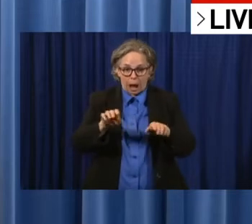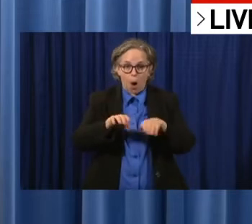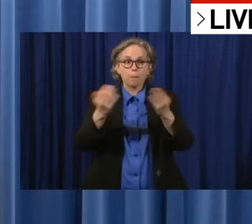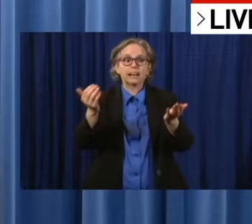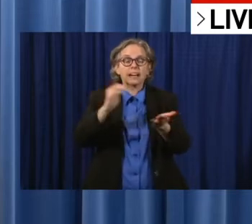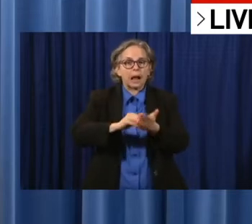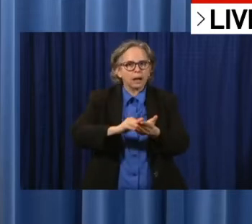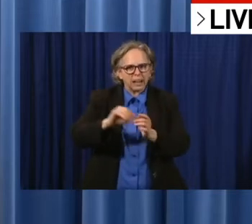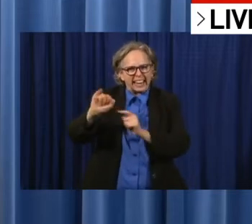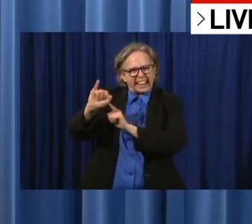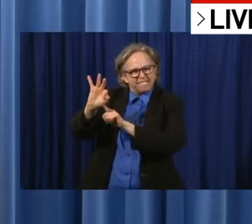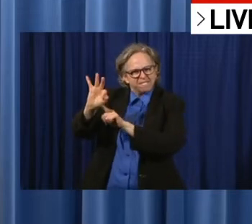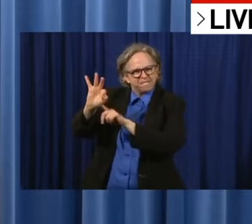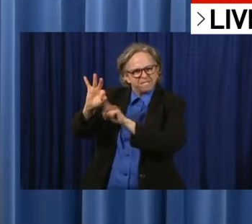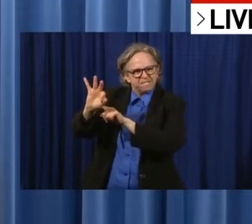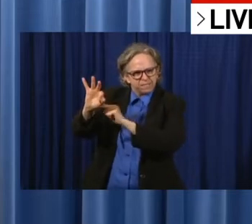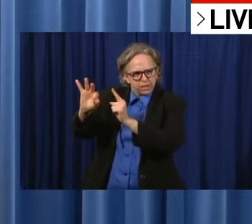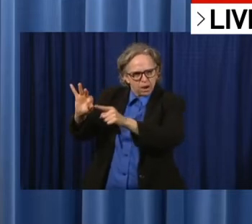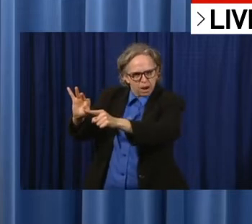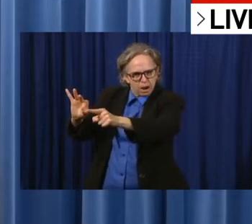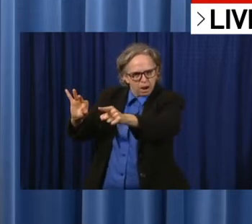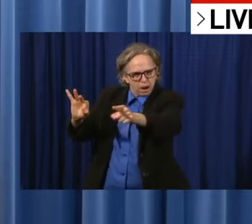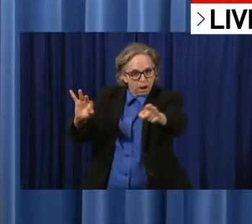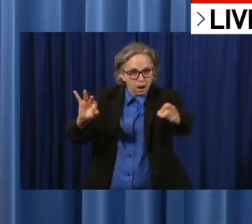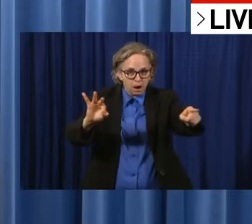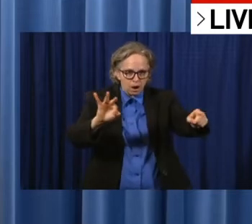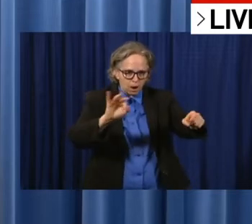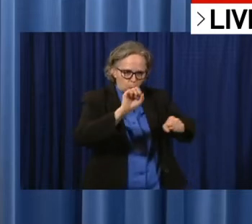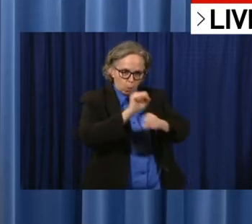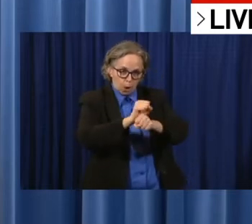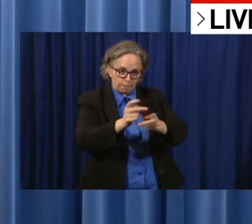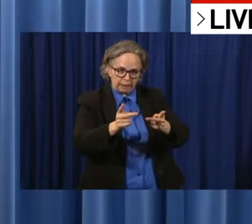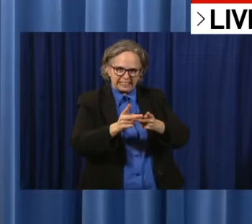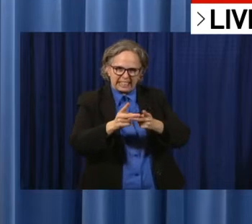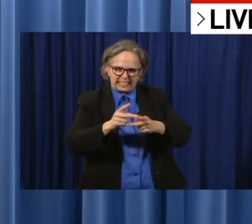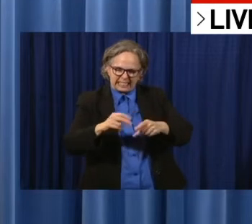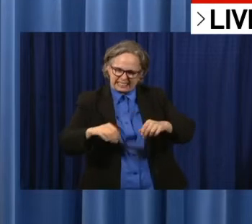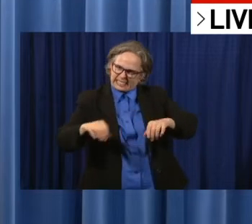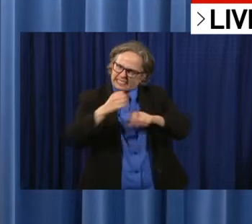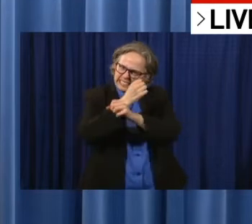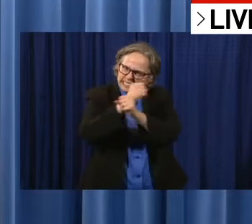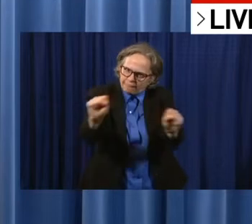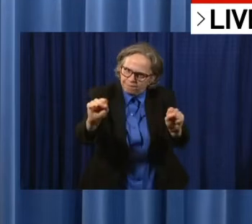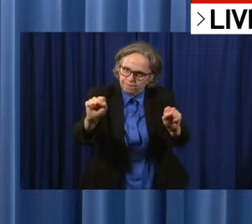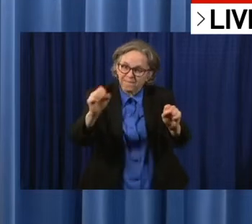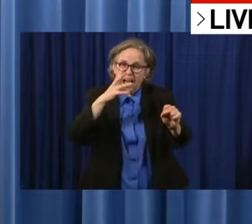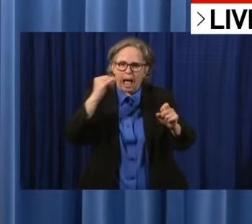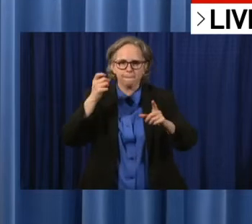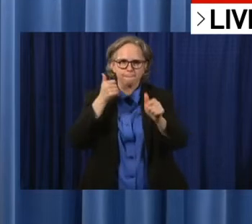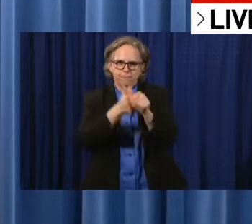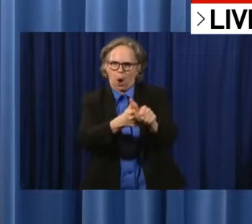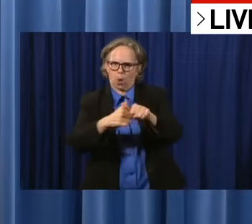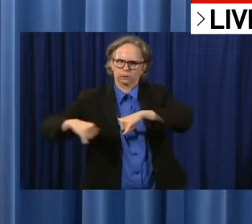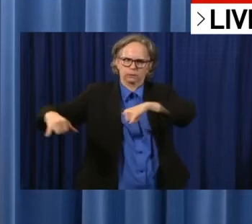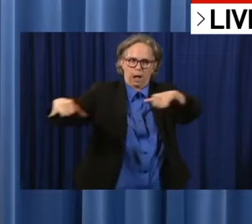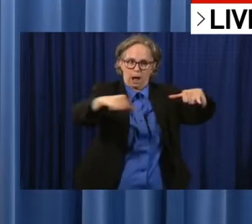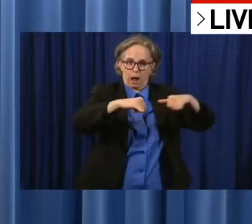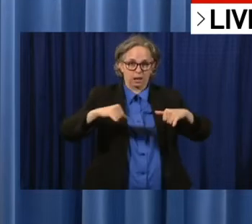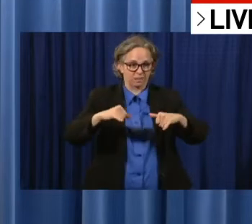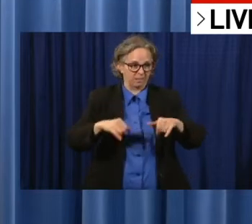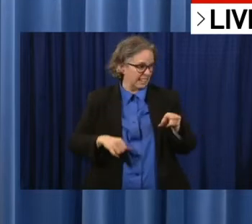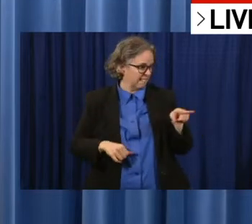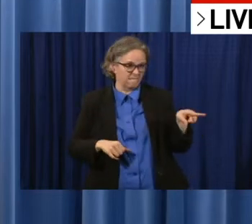standards are met. These businesses and operations are encouraged to either reopen or remain open if they have not ceased operation during the